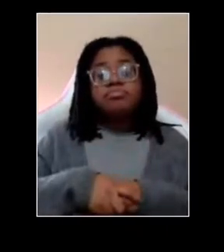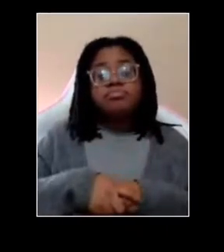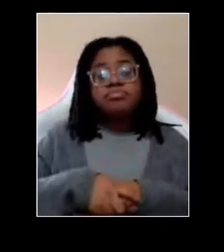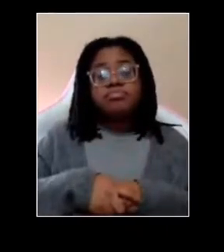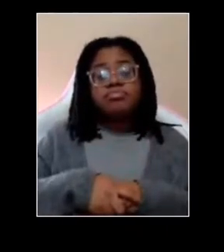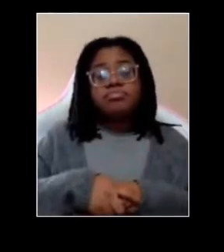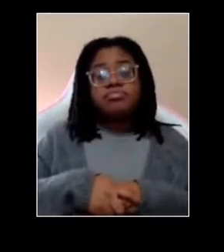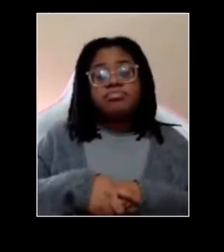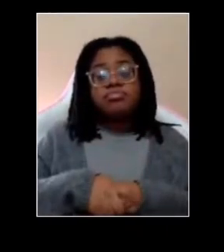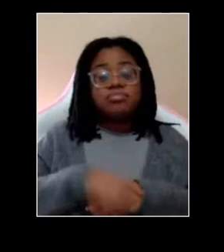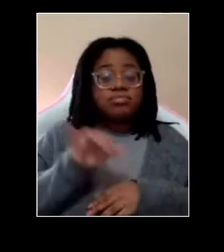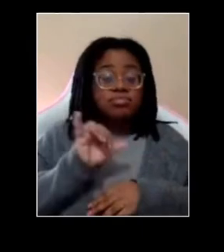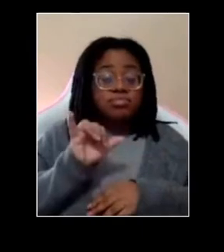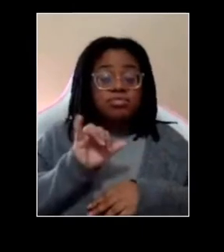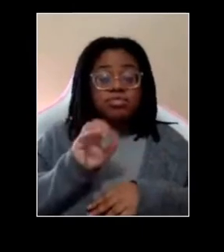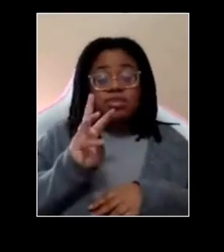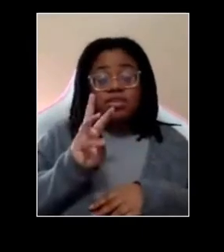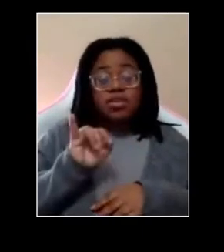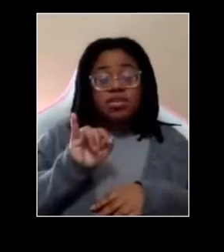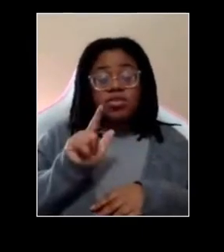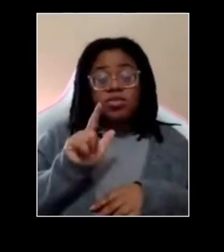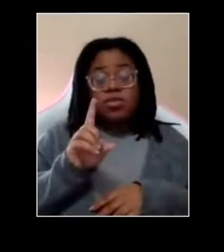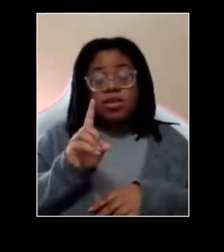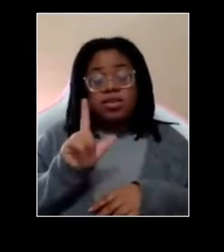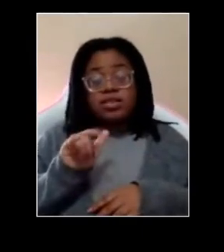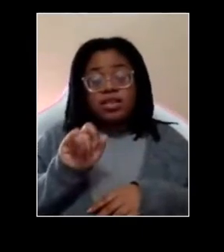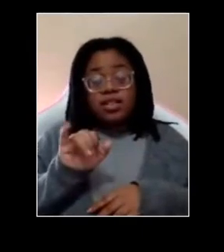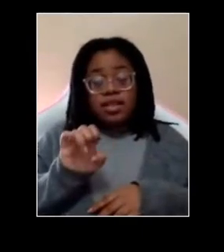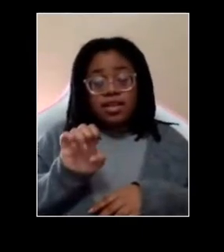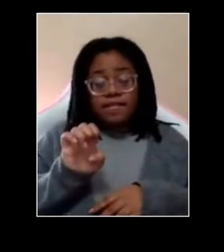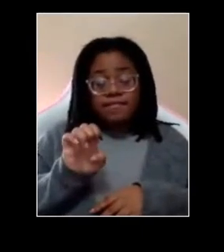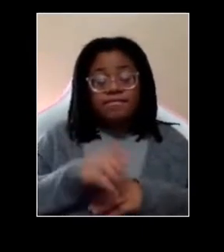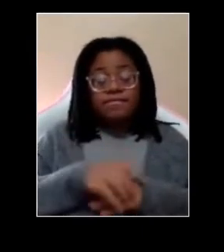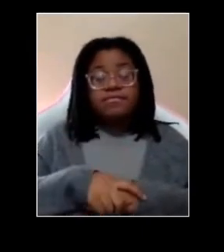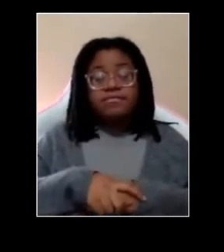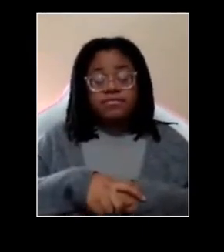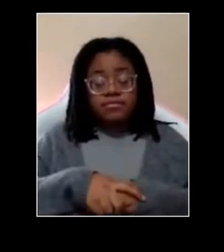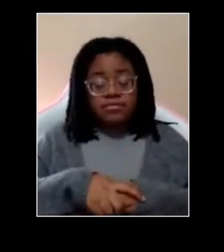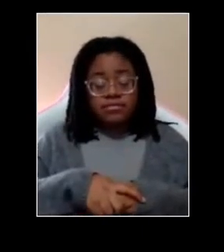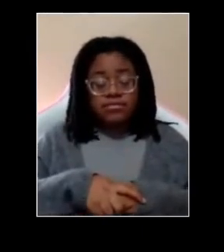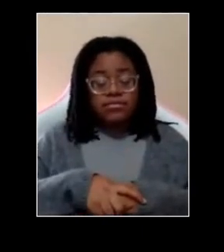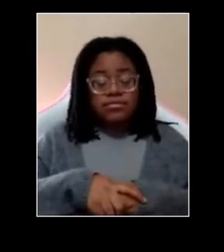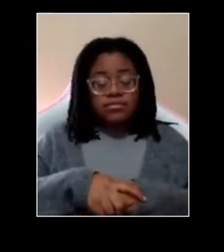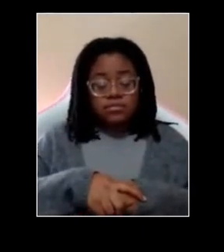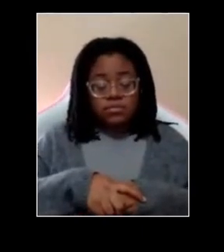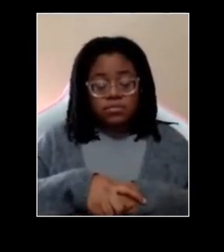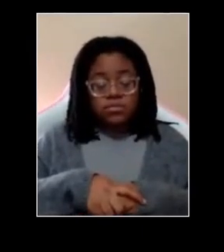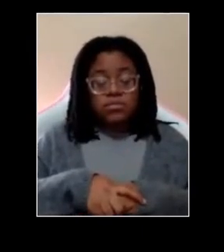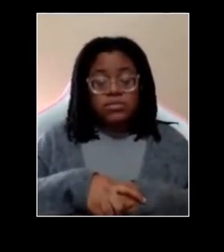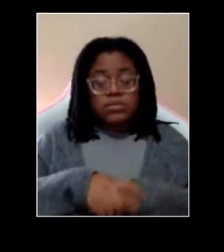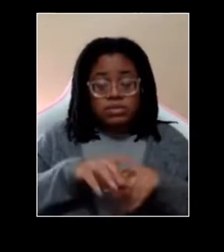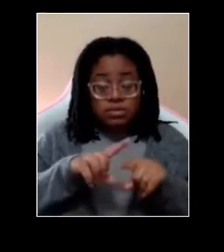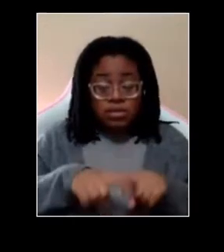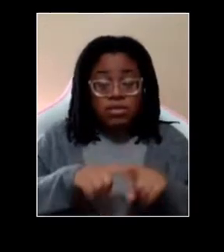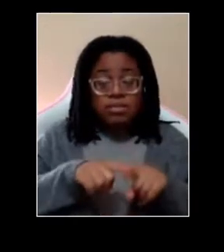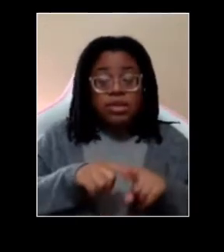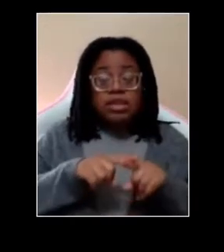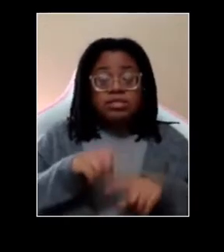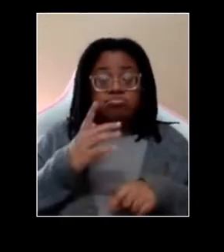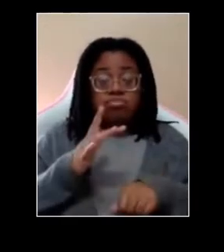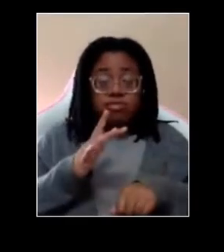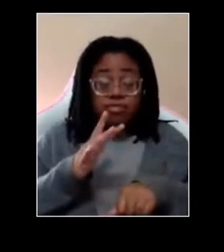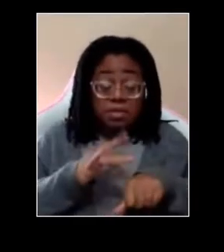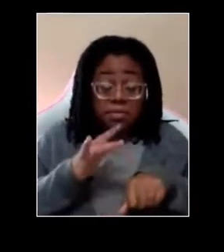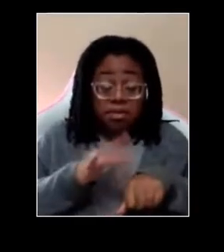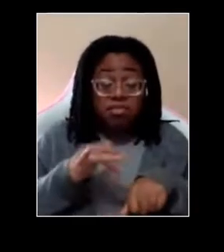like wildlife-based activities, is dependent on the availability of